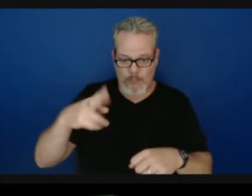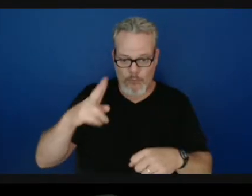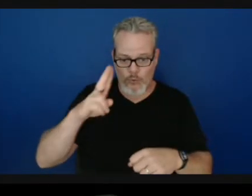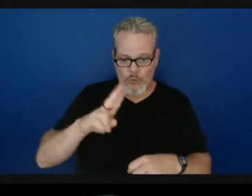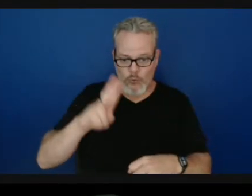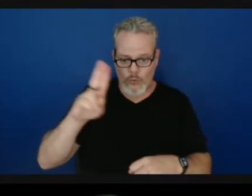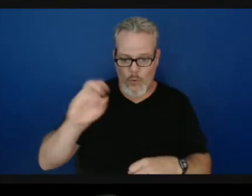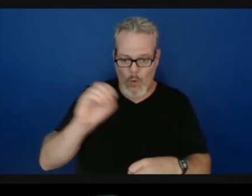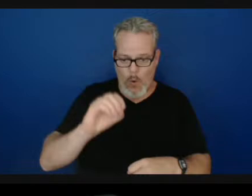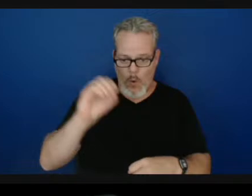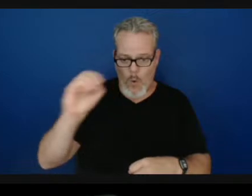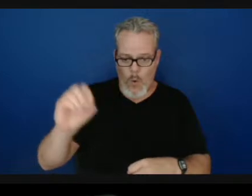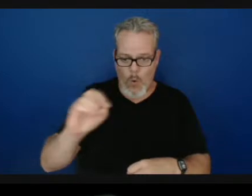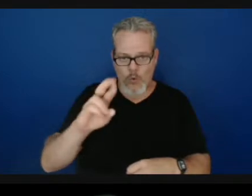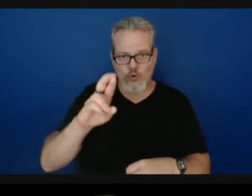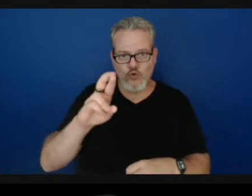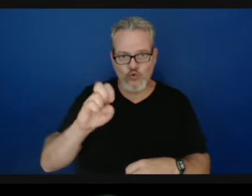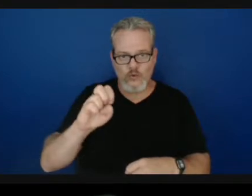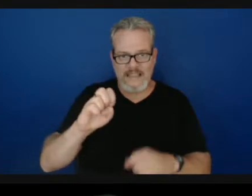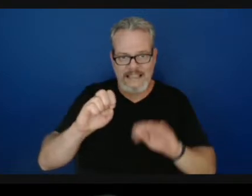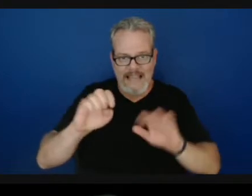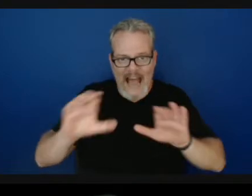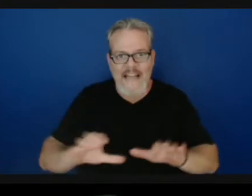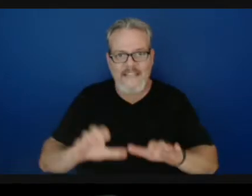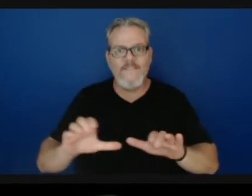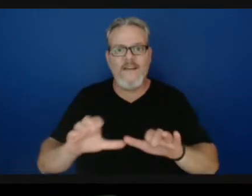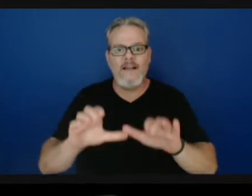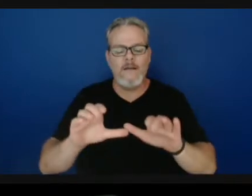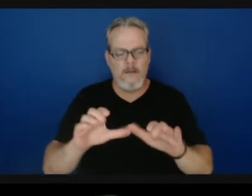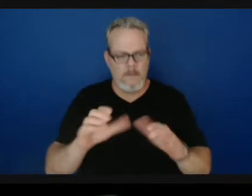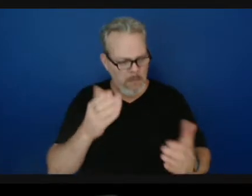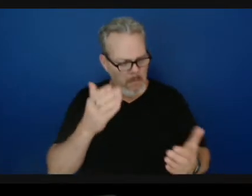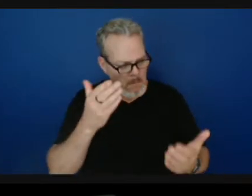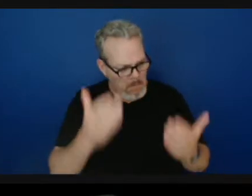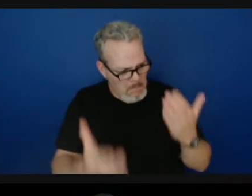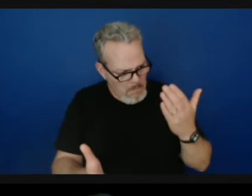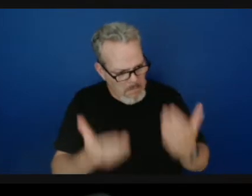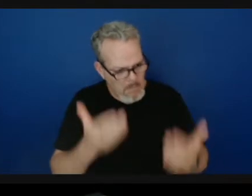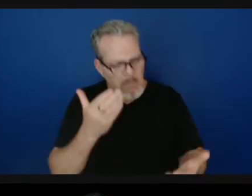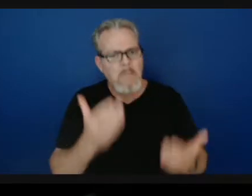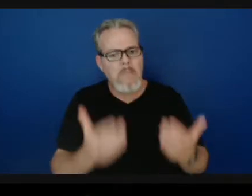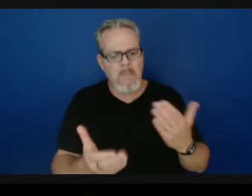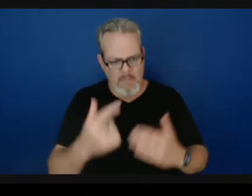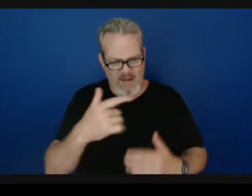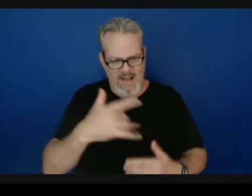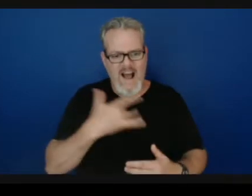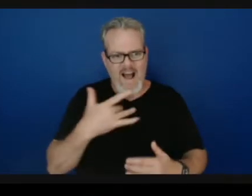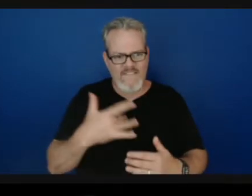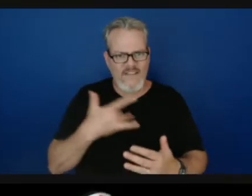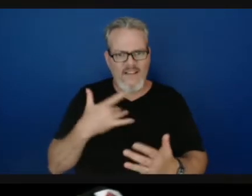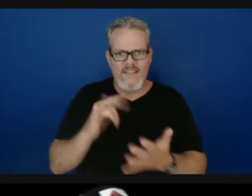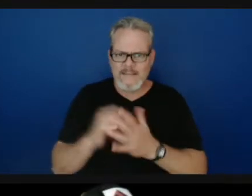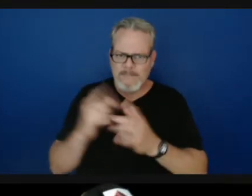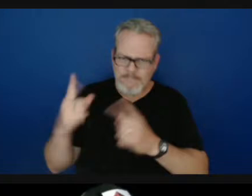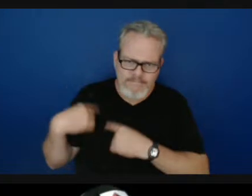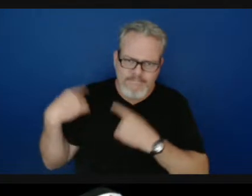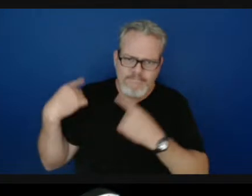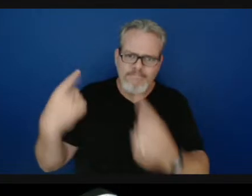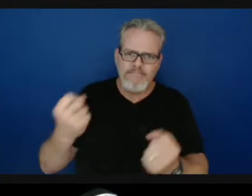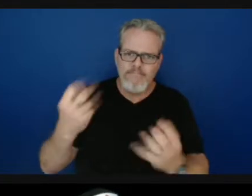It's possible that could happen. I feel like it's been so many years that it's highly unlikely that pathway is viable